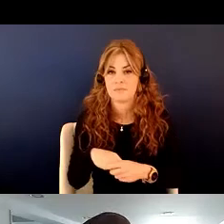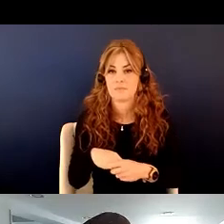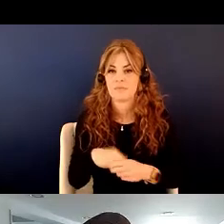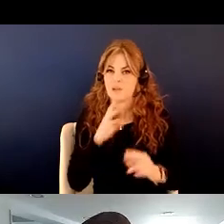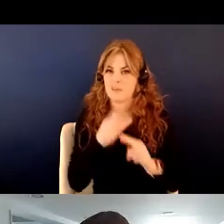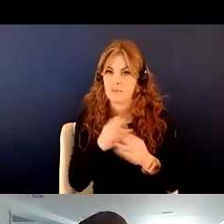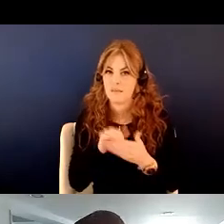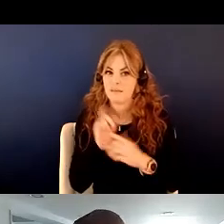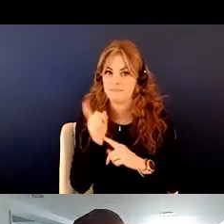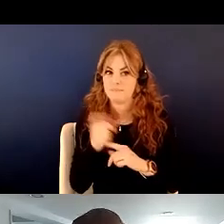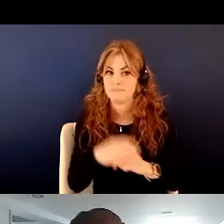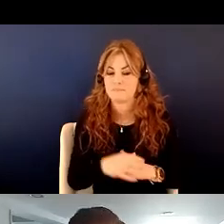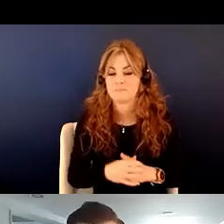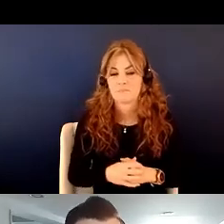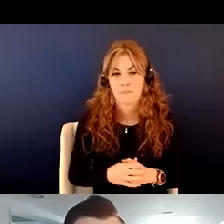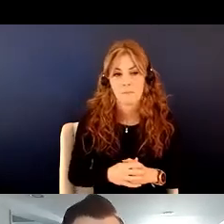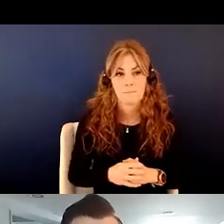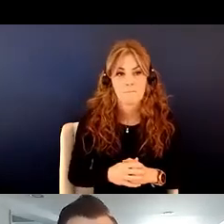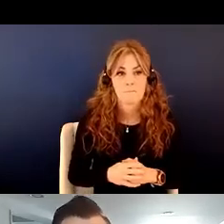effects.